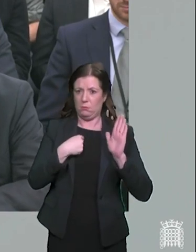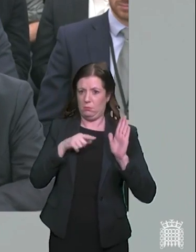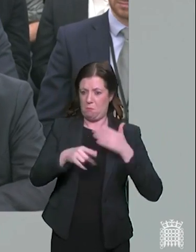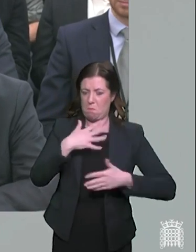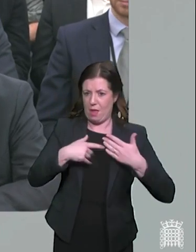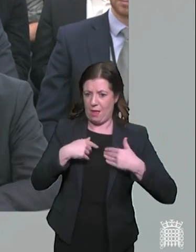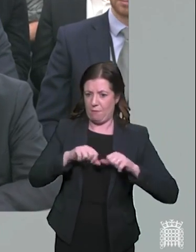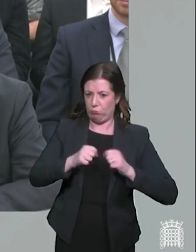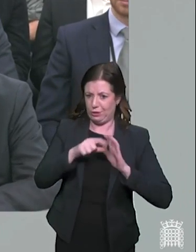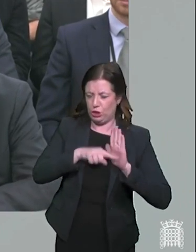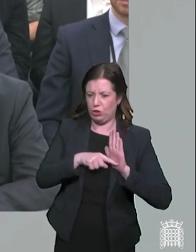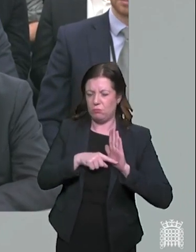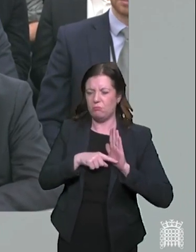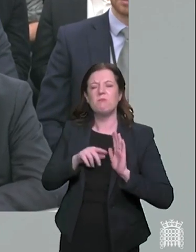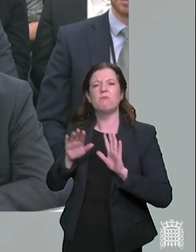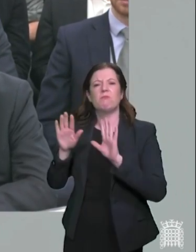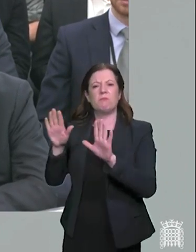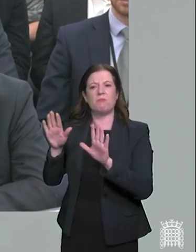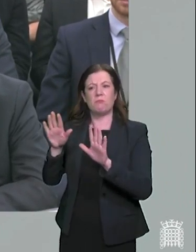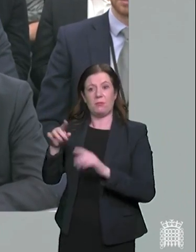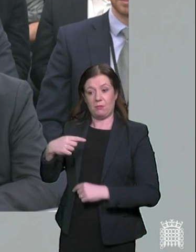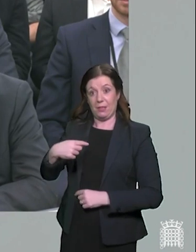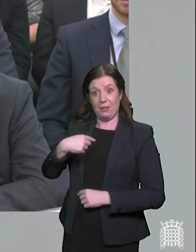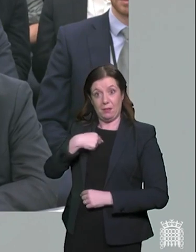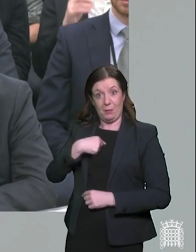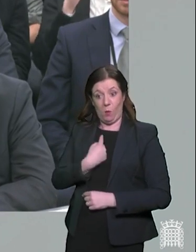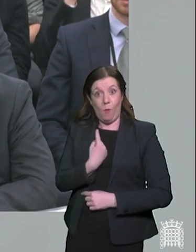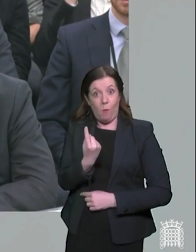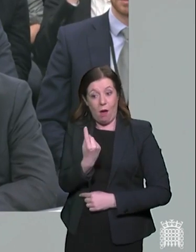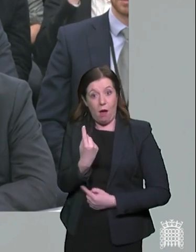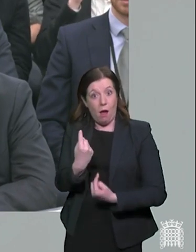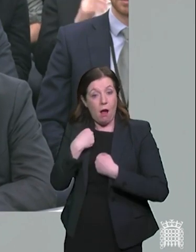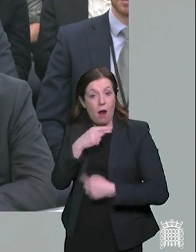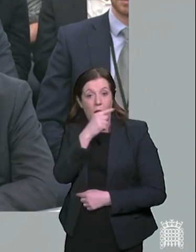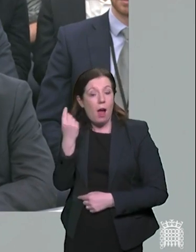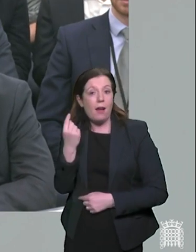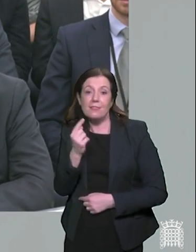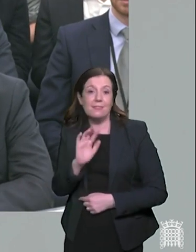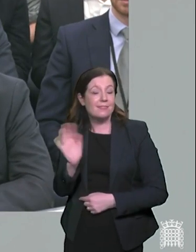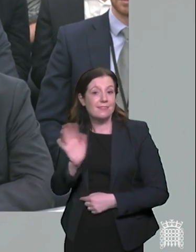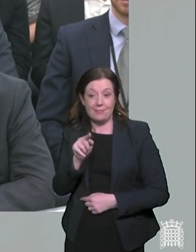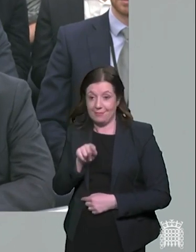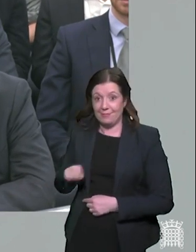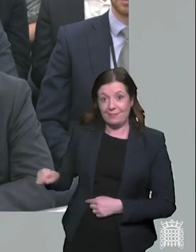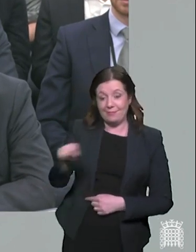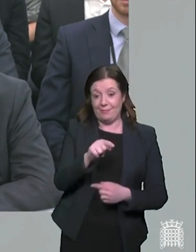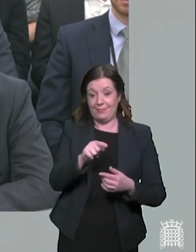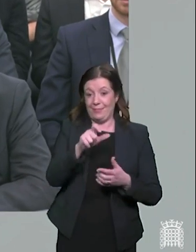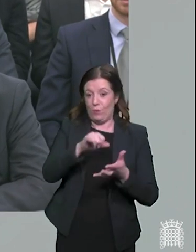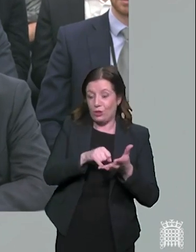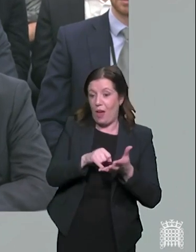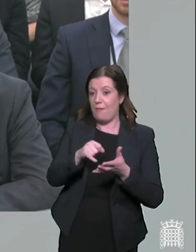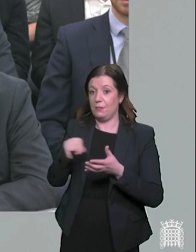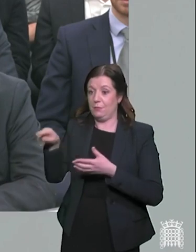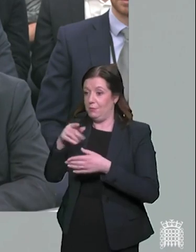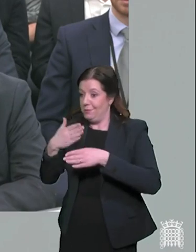clear about what you are saying. You're not only accusing me of lying, you're accusing all those civil servants, advisors, MPs,